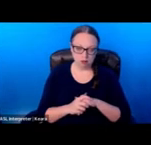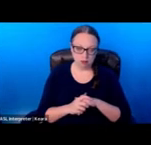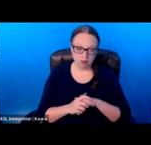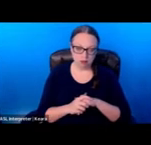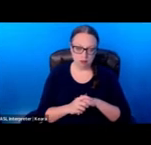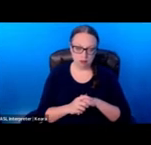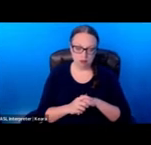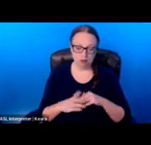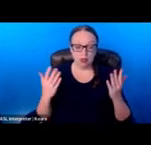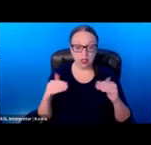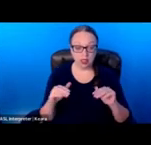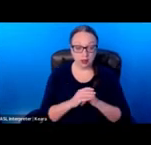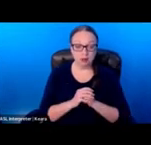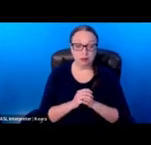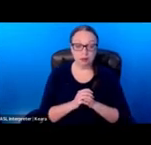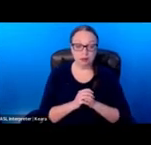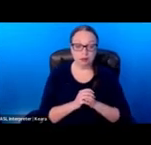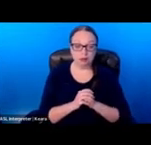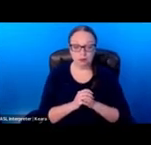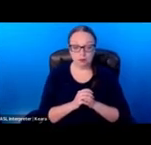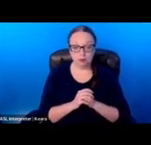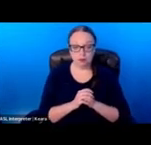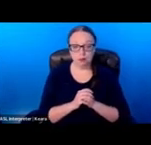Next slide, please.